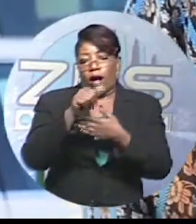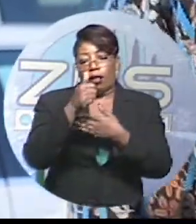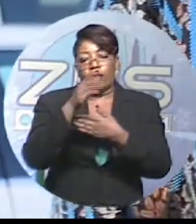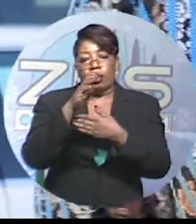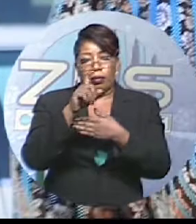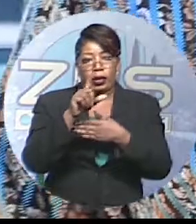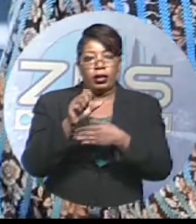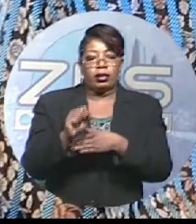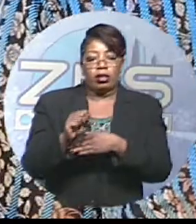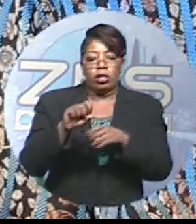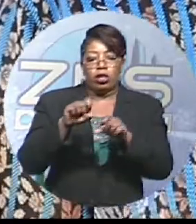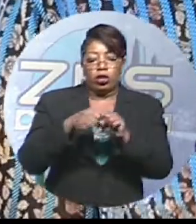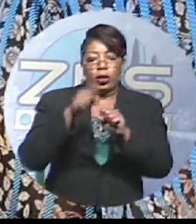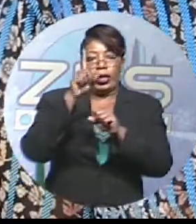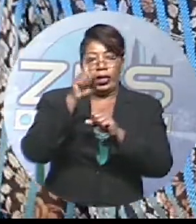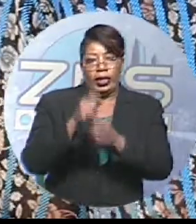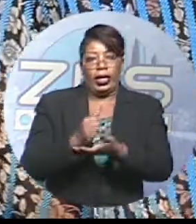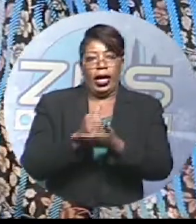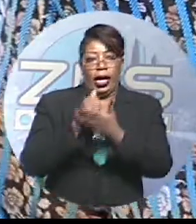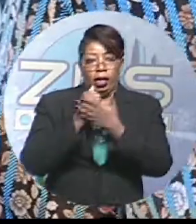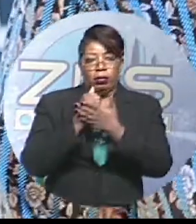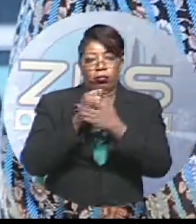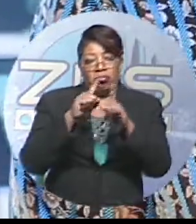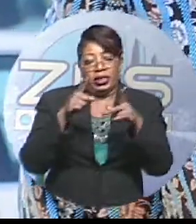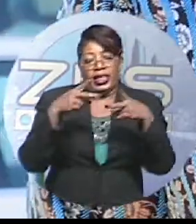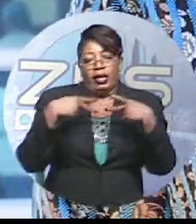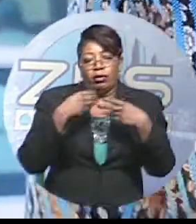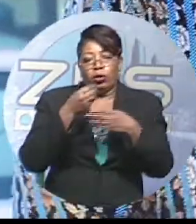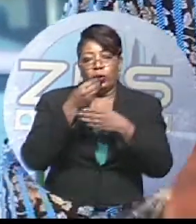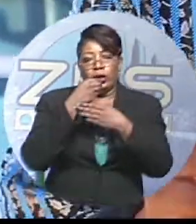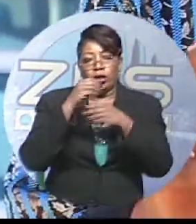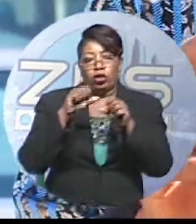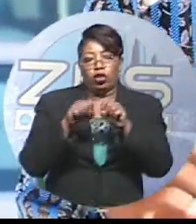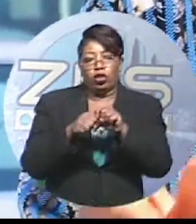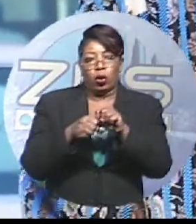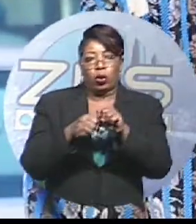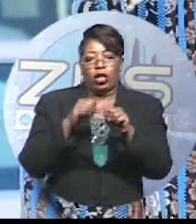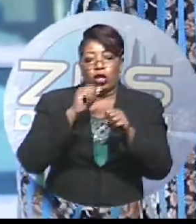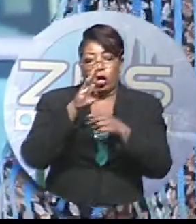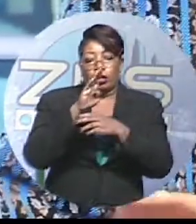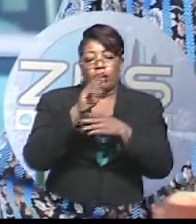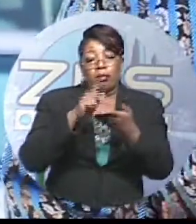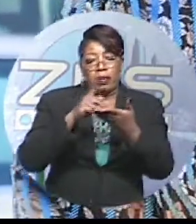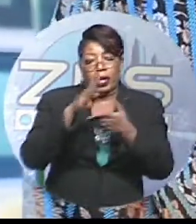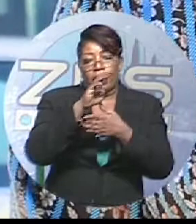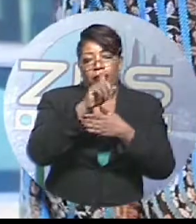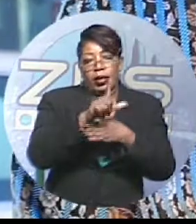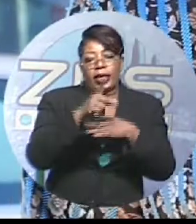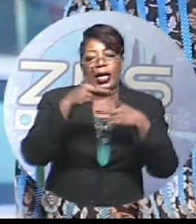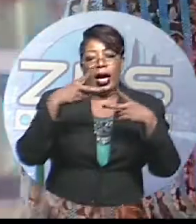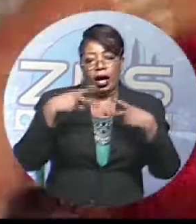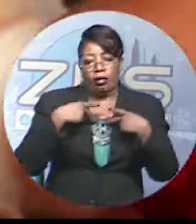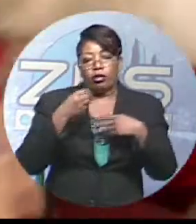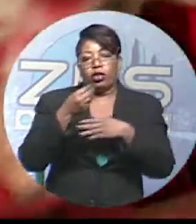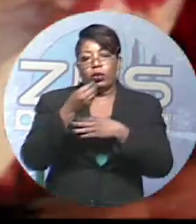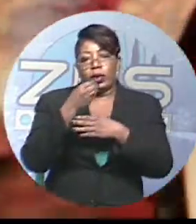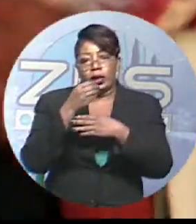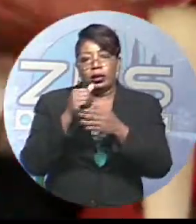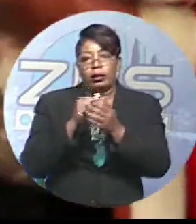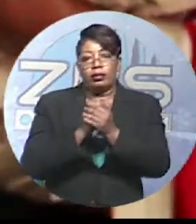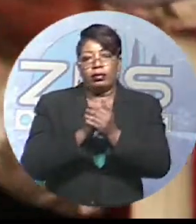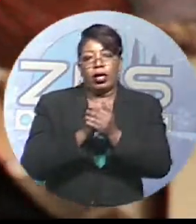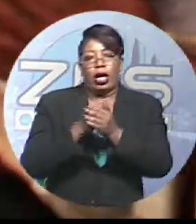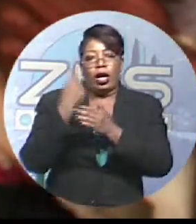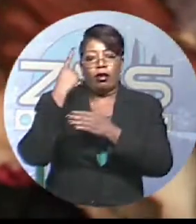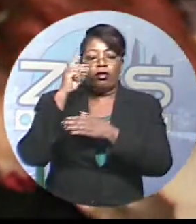the other utilities. So they need help, but they have to eat. So if they don't pay a bill, they have to eat. And for